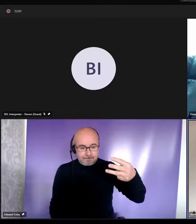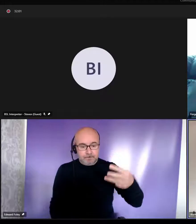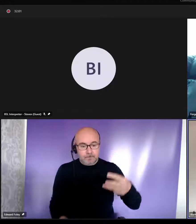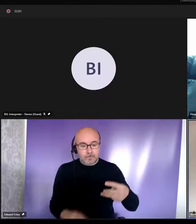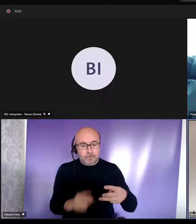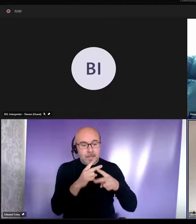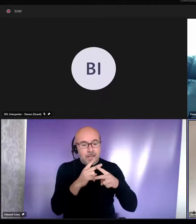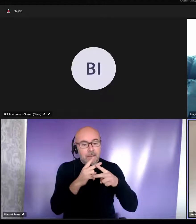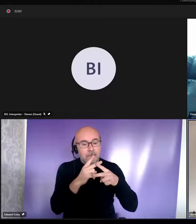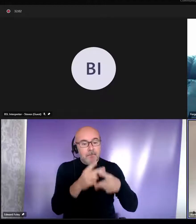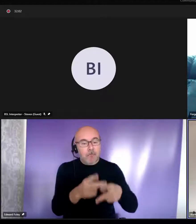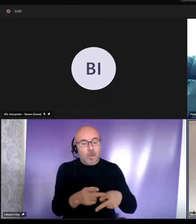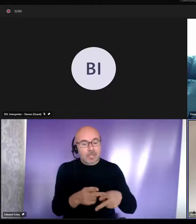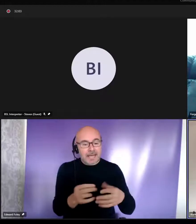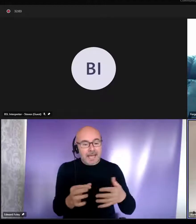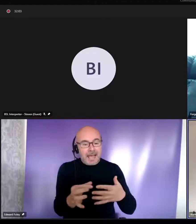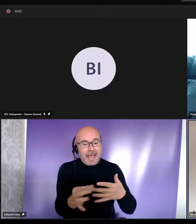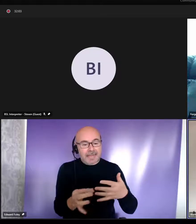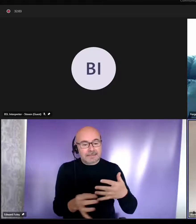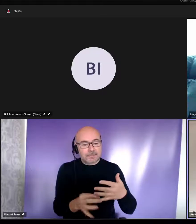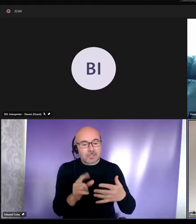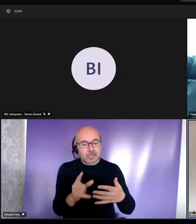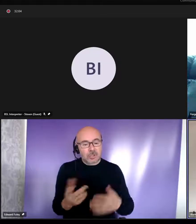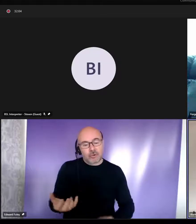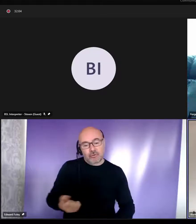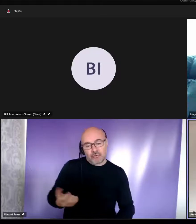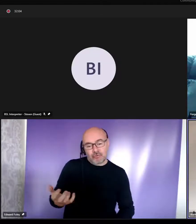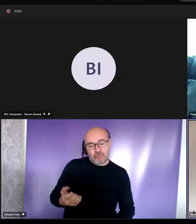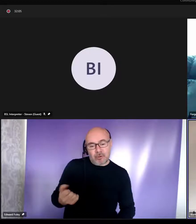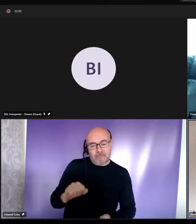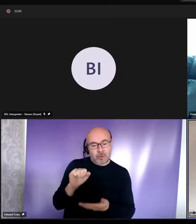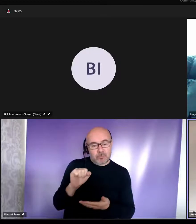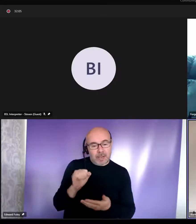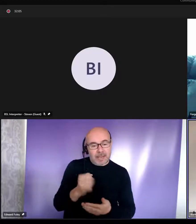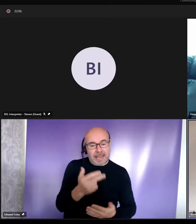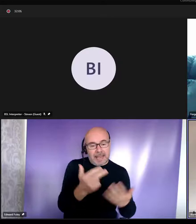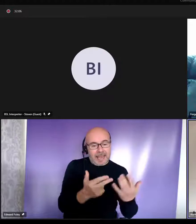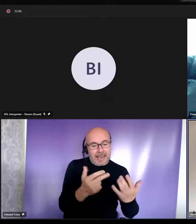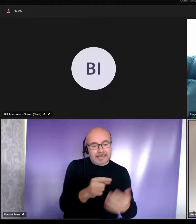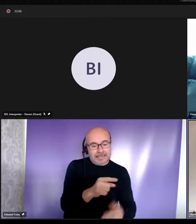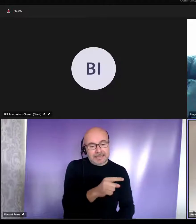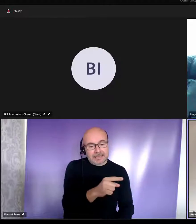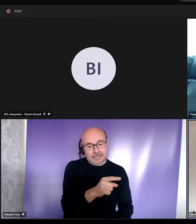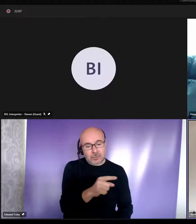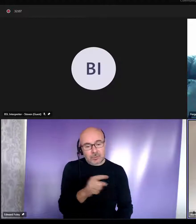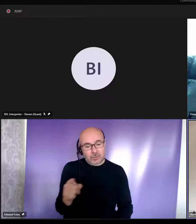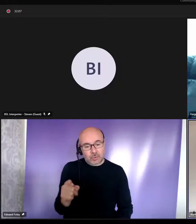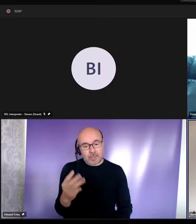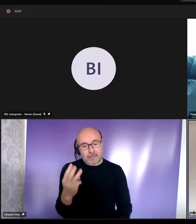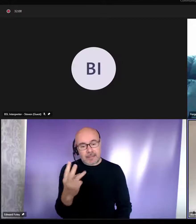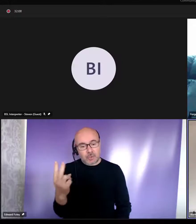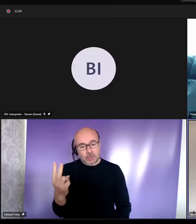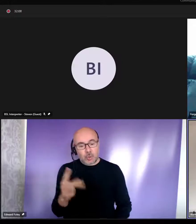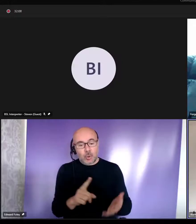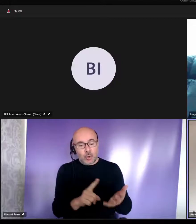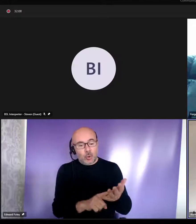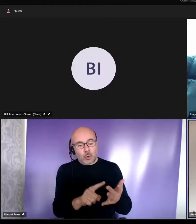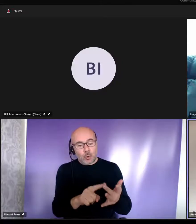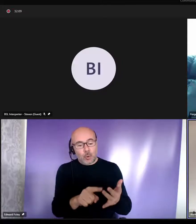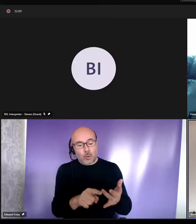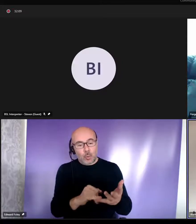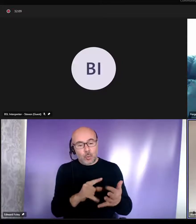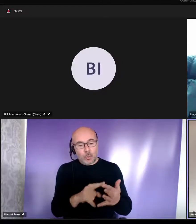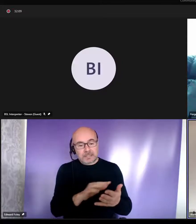monitor items, which is the revenue budget, pages 13 to 22. And Louise Harvey is going to take us through